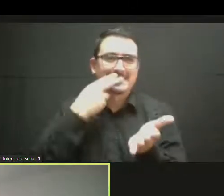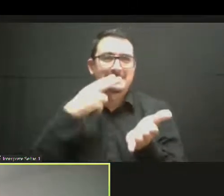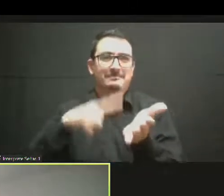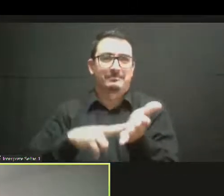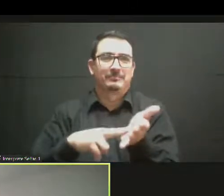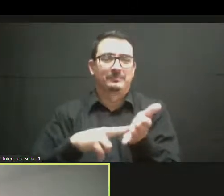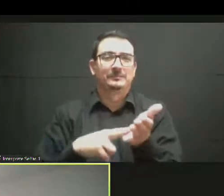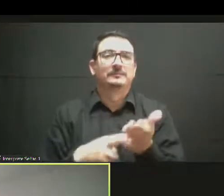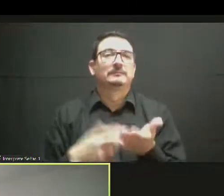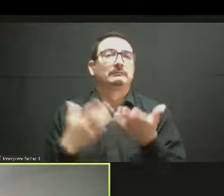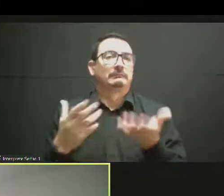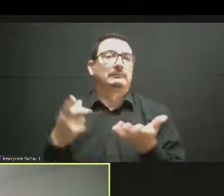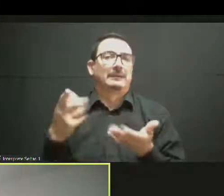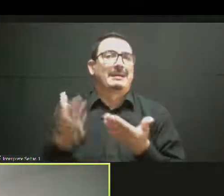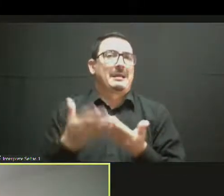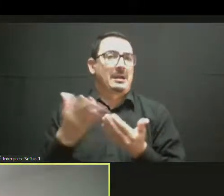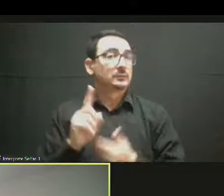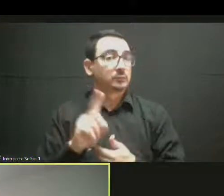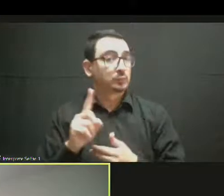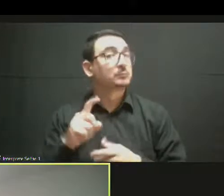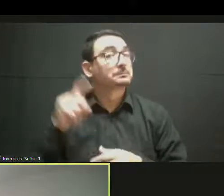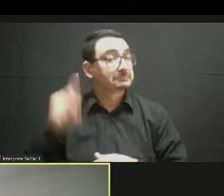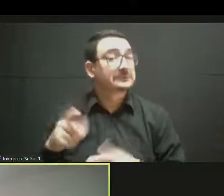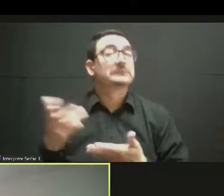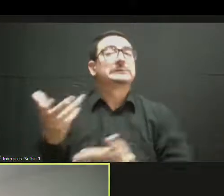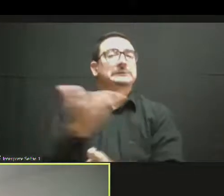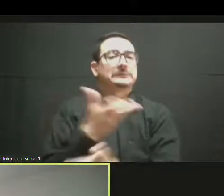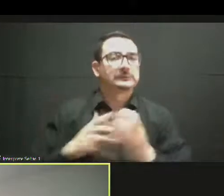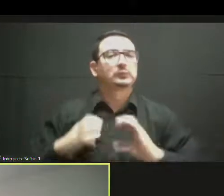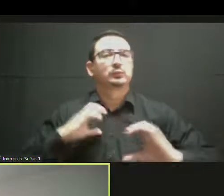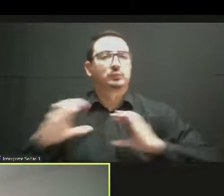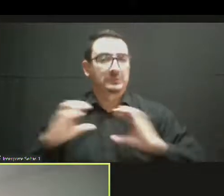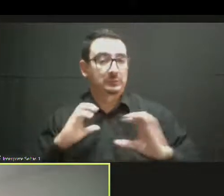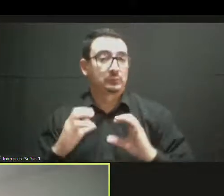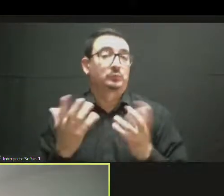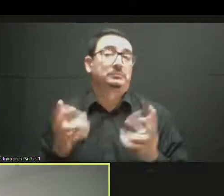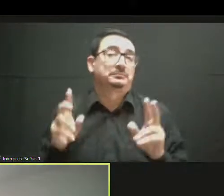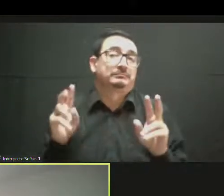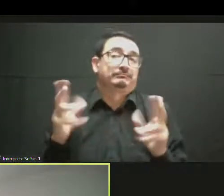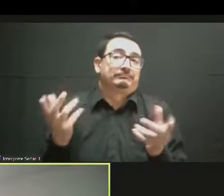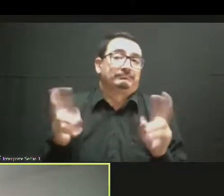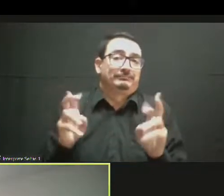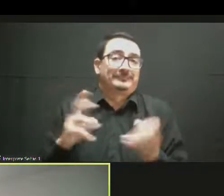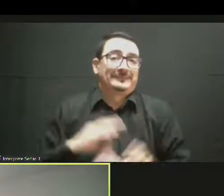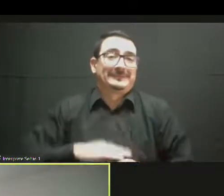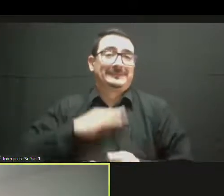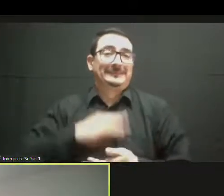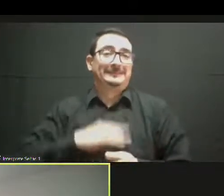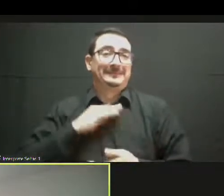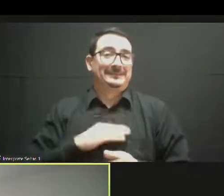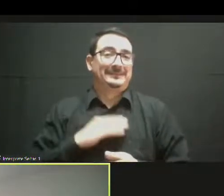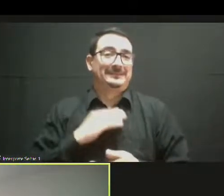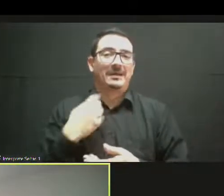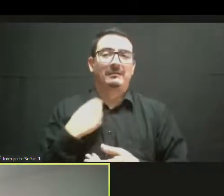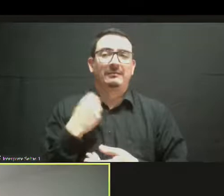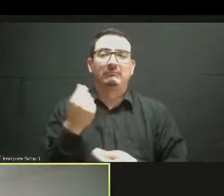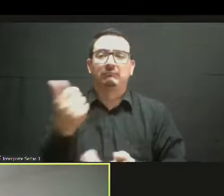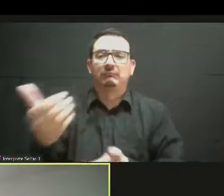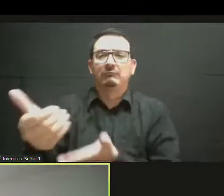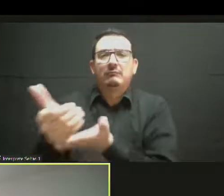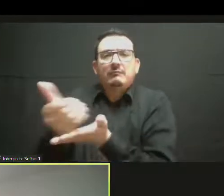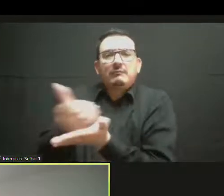up incentives that are non-traditional in our case, which might fall away from the our traditional